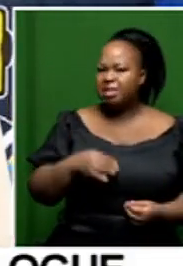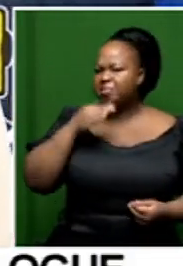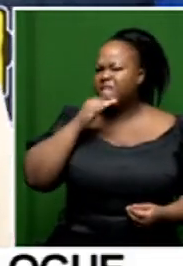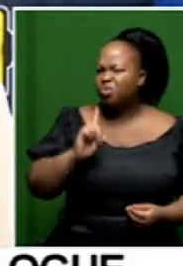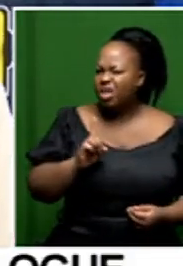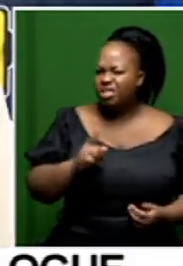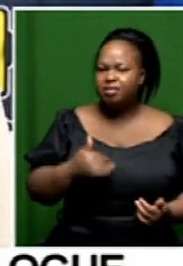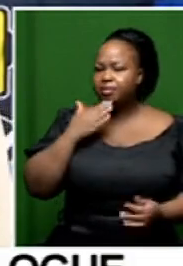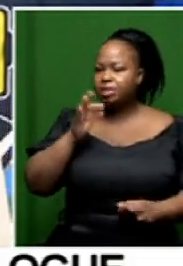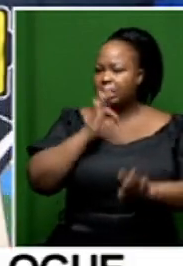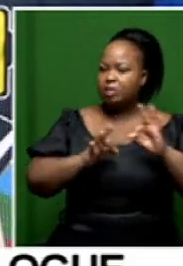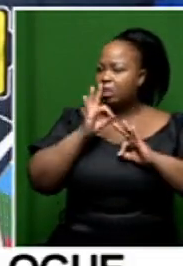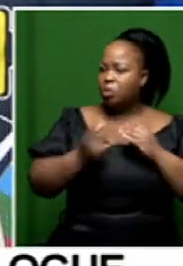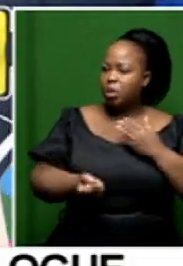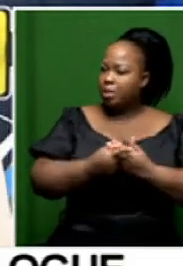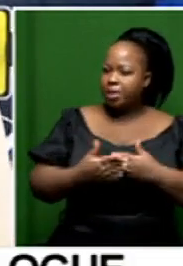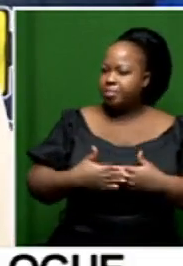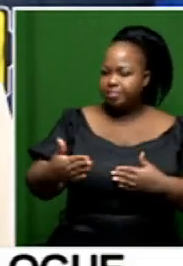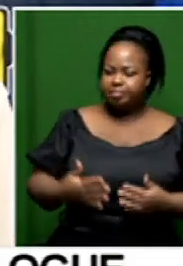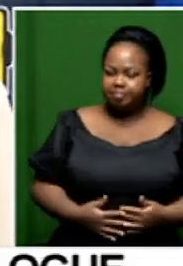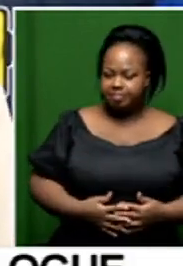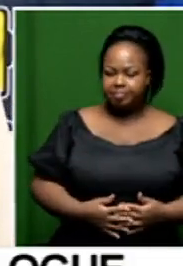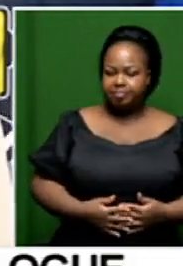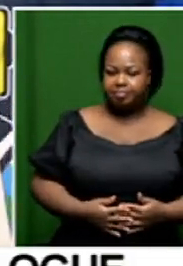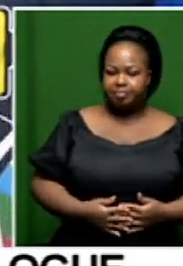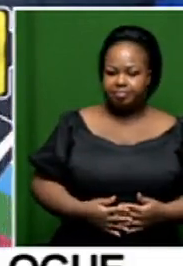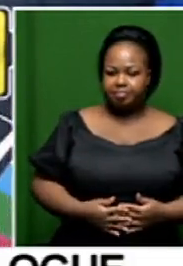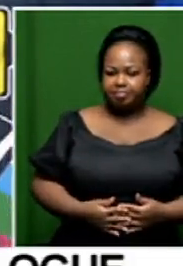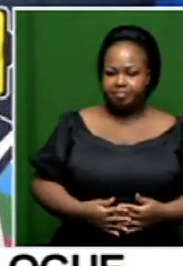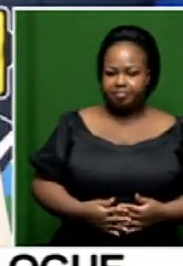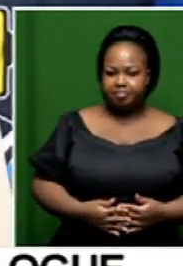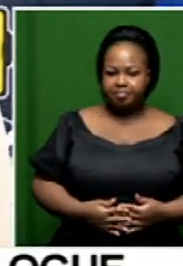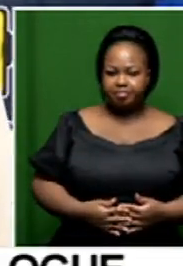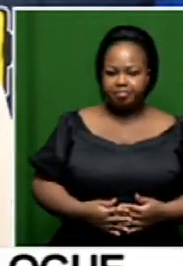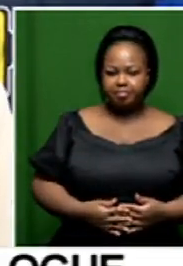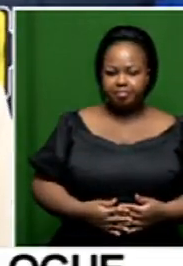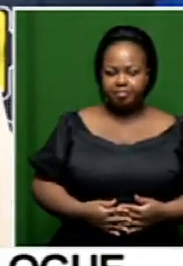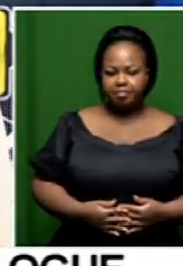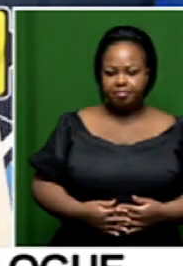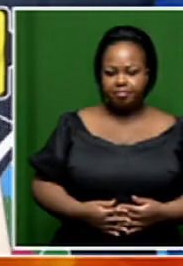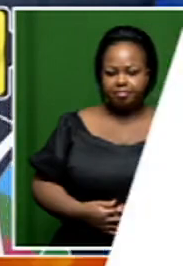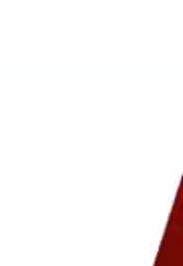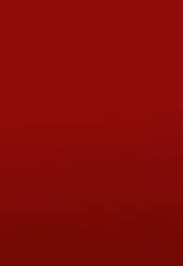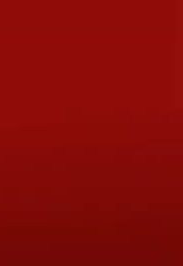actually means and what is likely to happen, please take it over and explain to us.